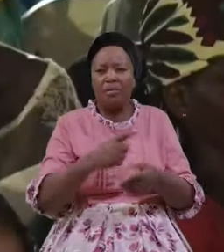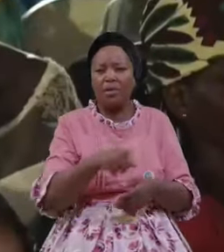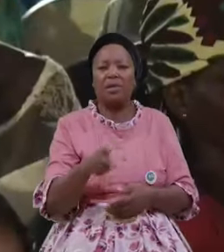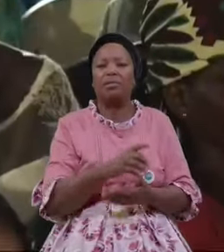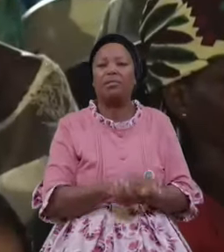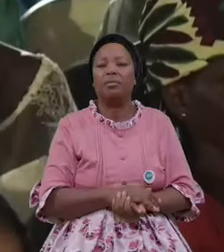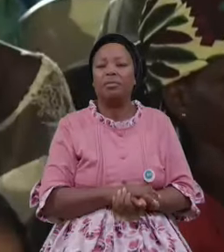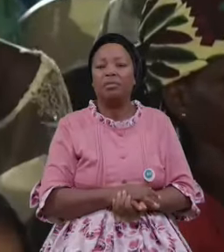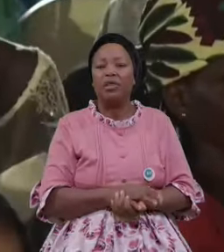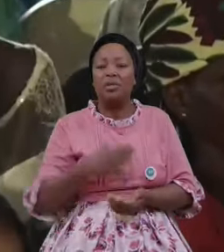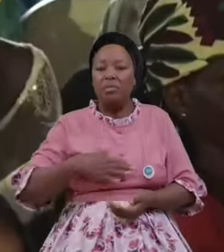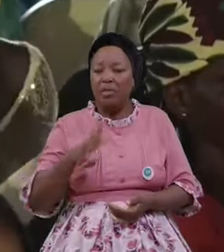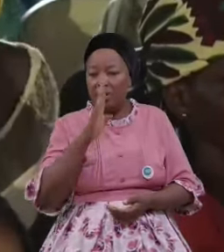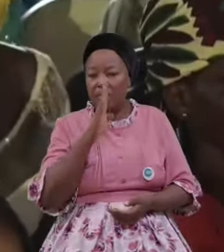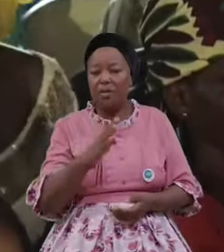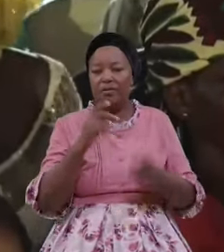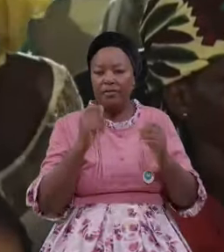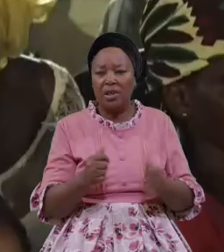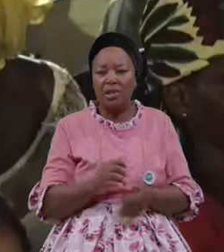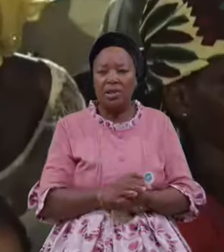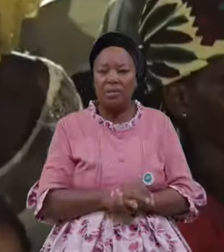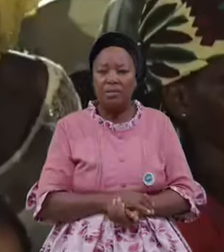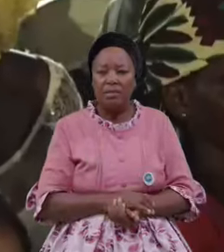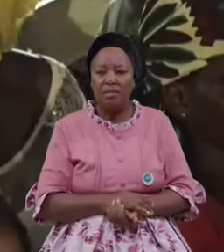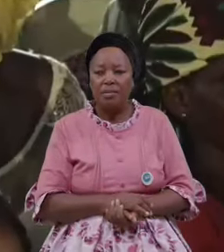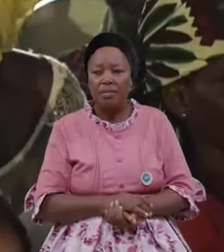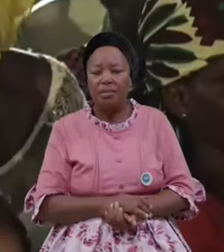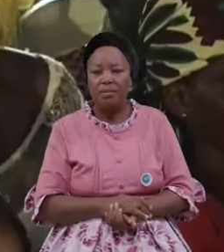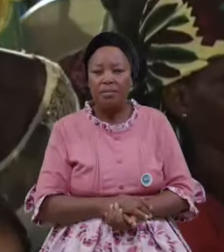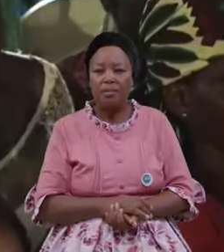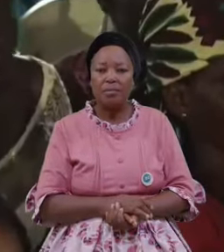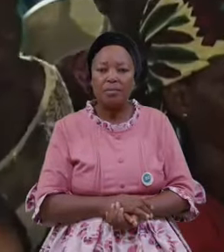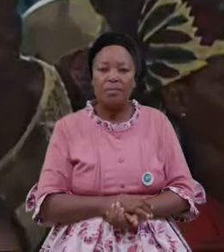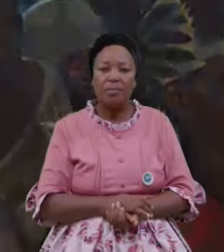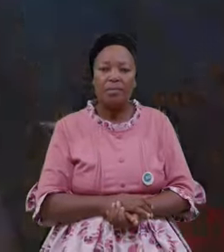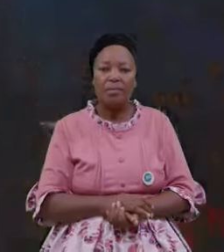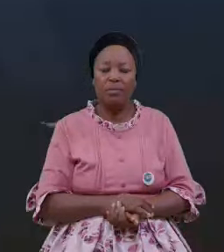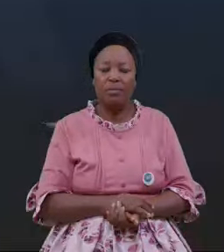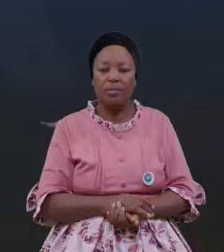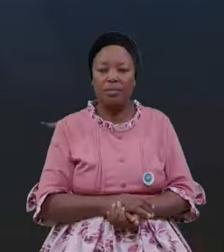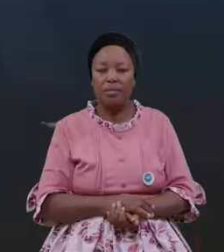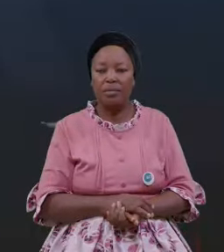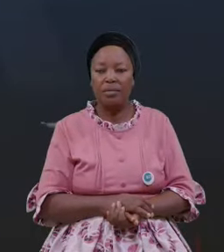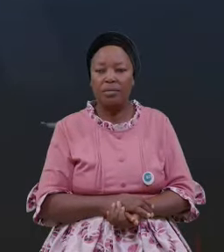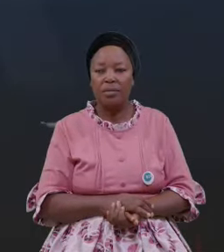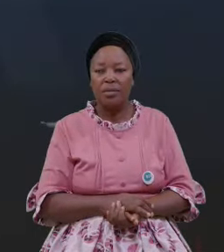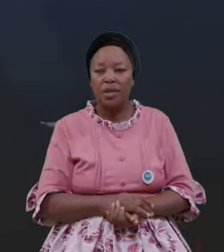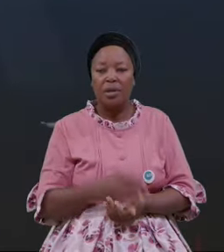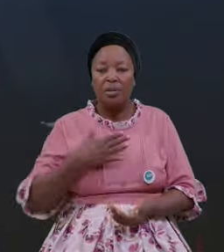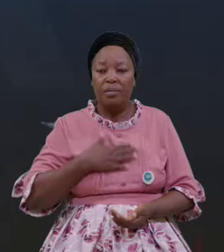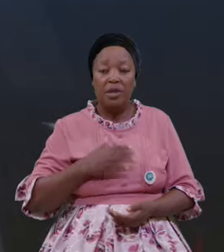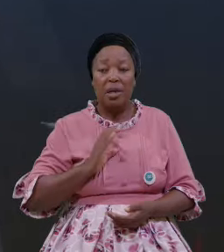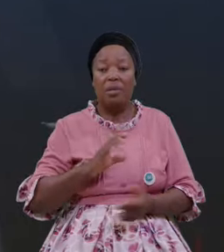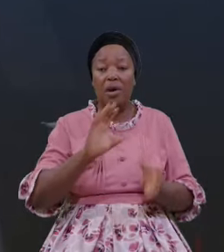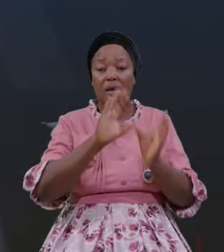fast, fast. Please, our converts, don't